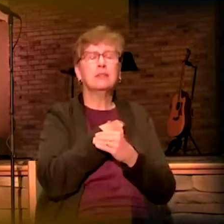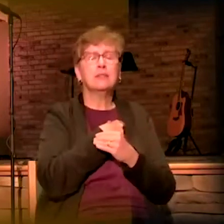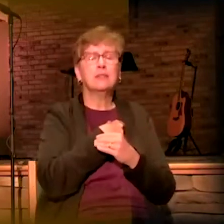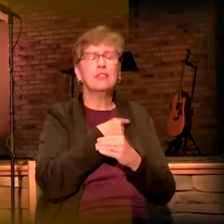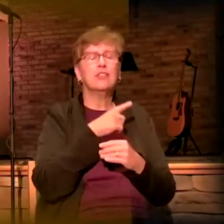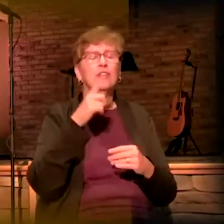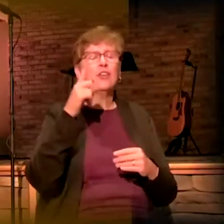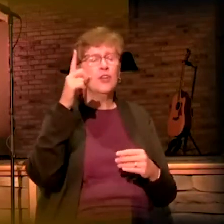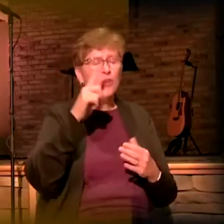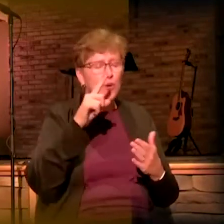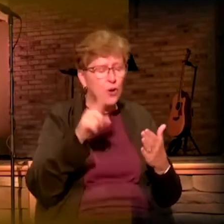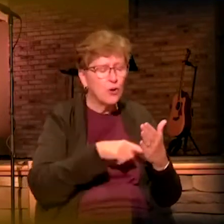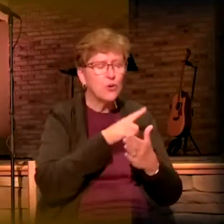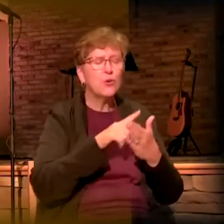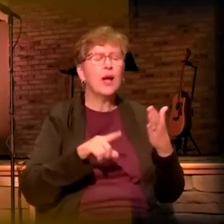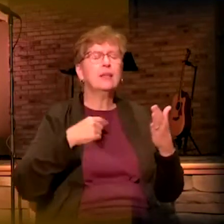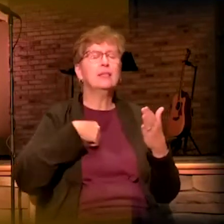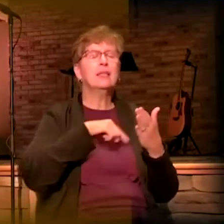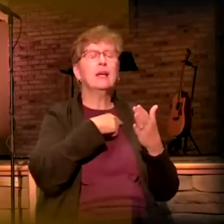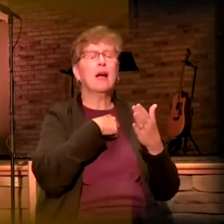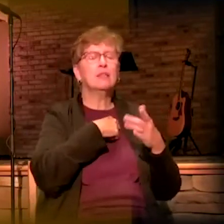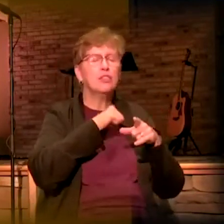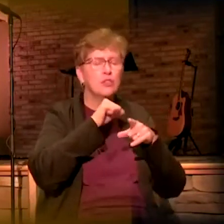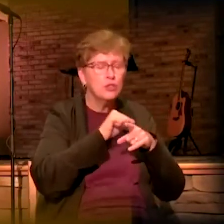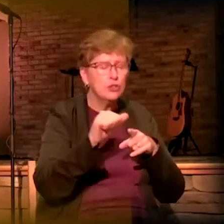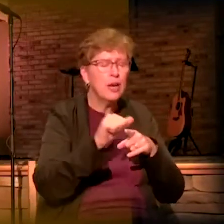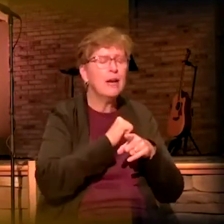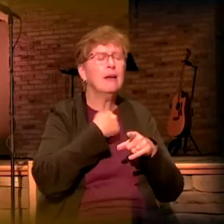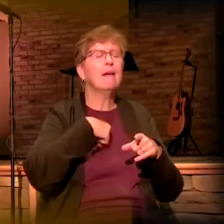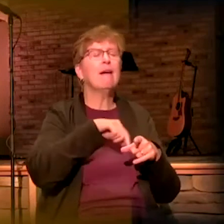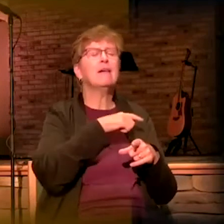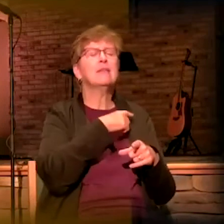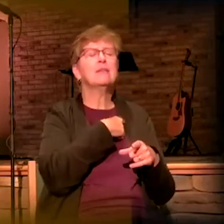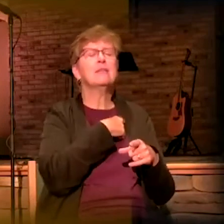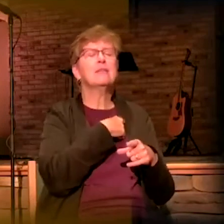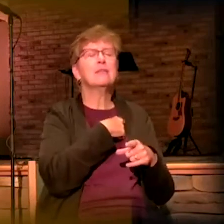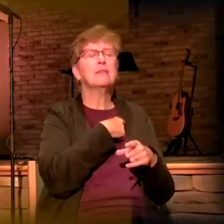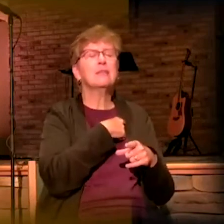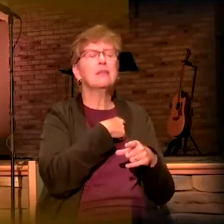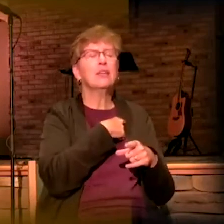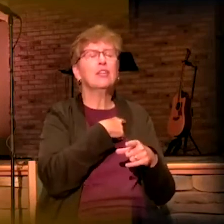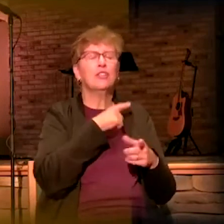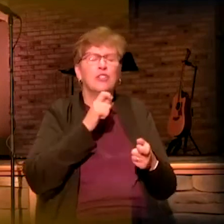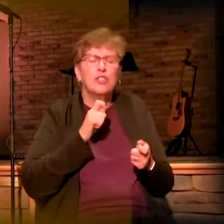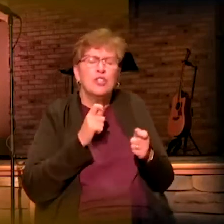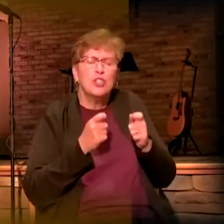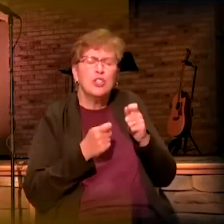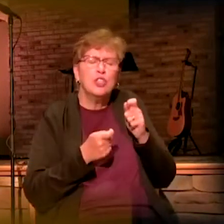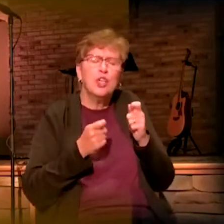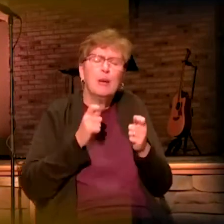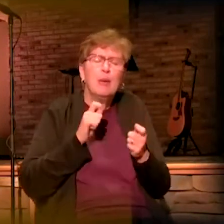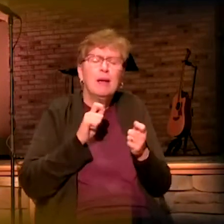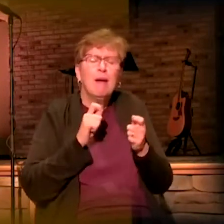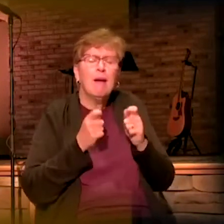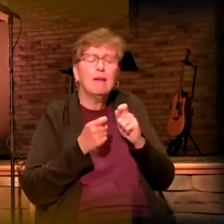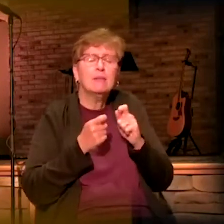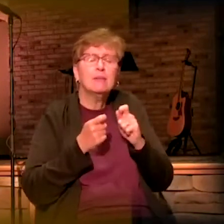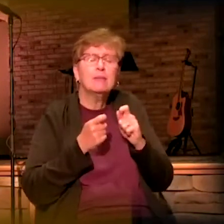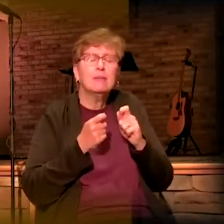you're rebuking us, you're correcting us, we need that. You're training us. You're shaping us to be the people you want us to